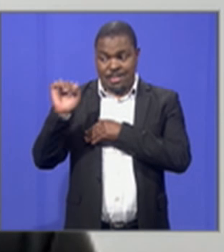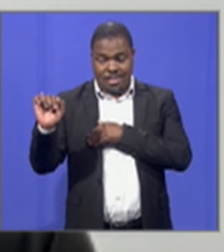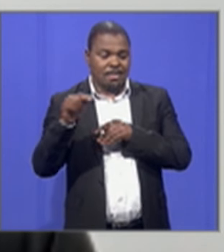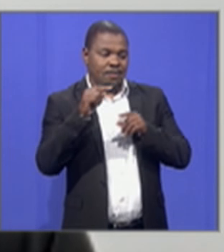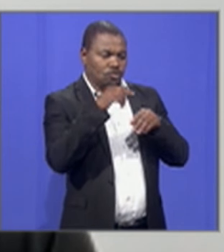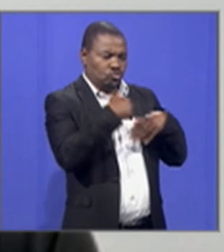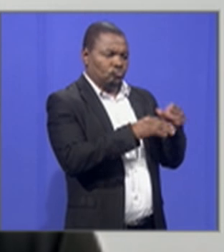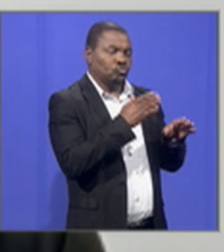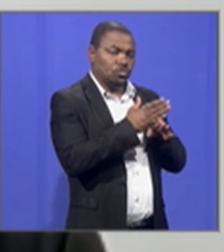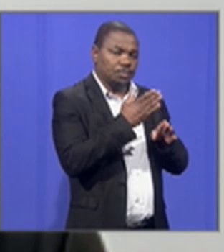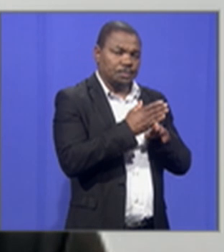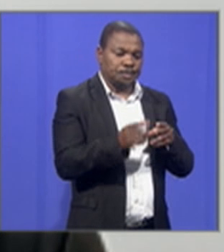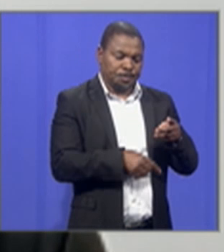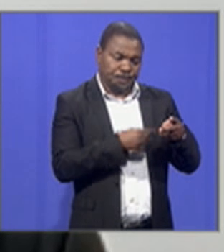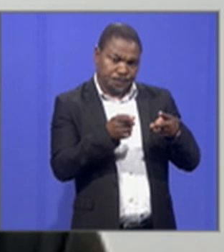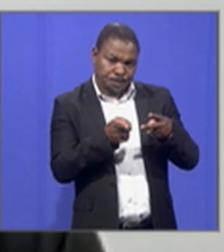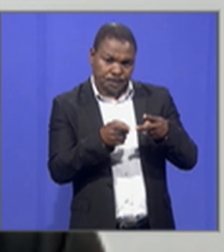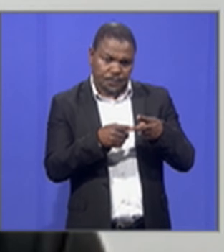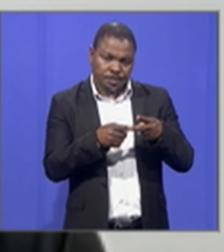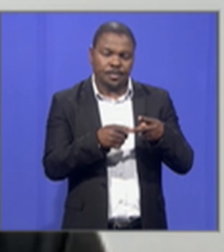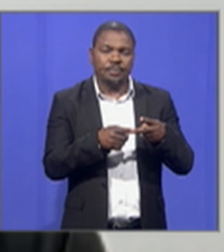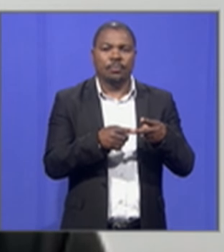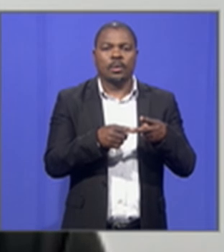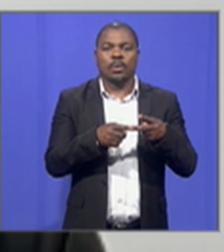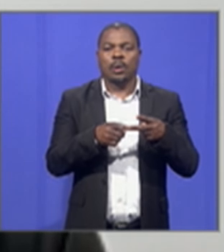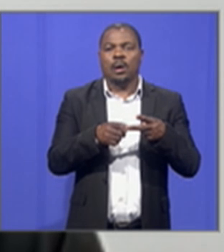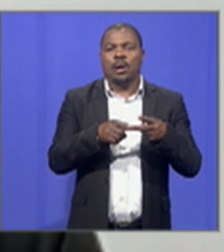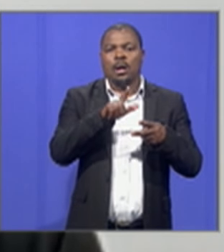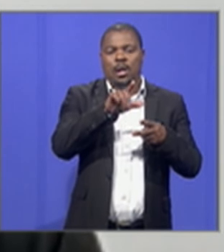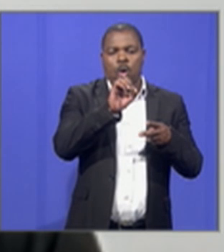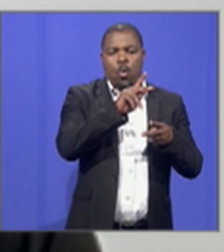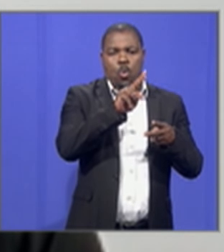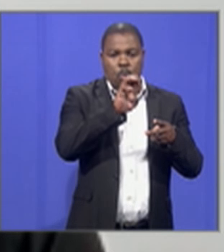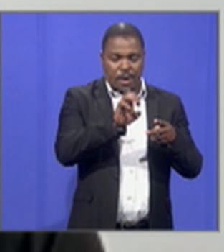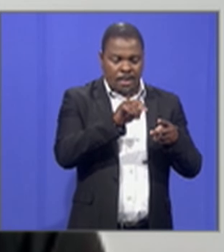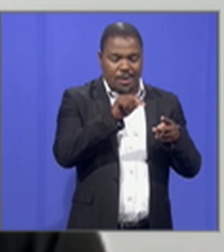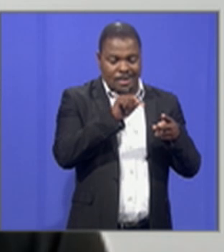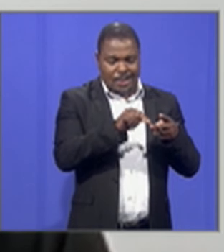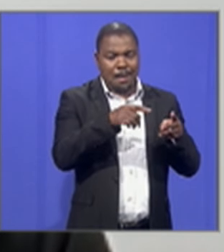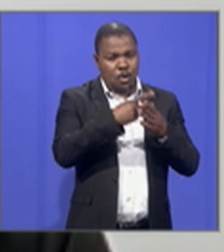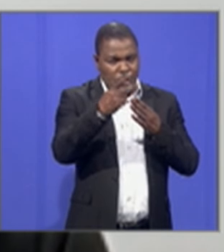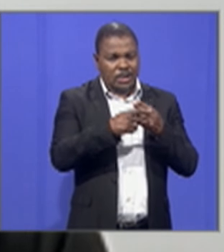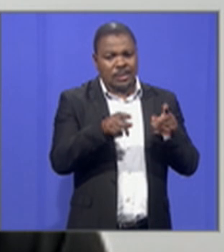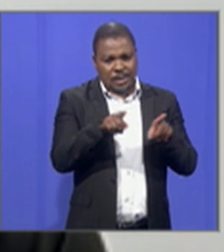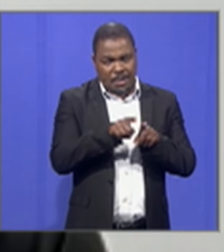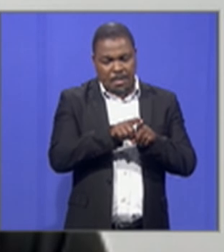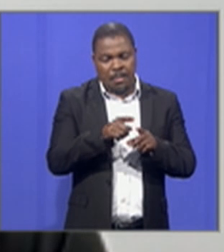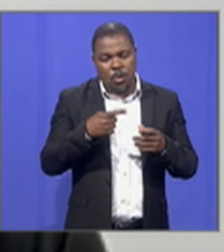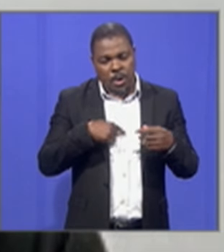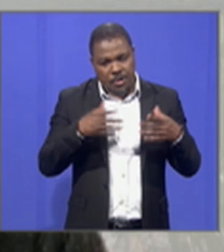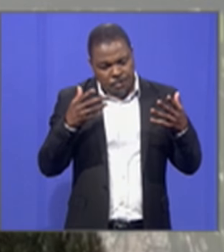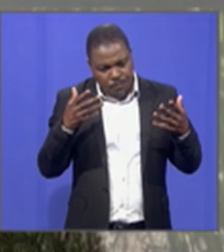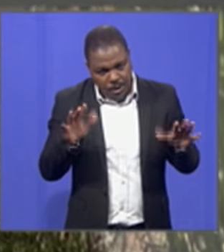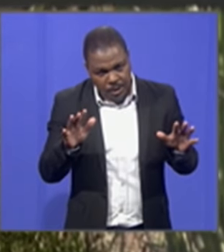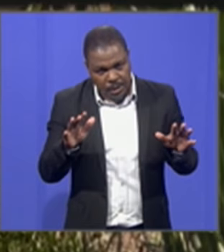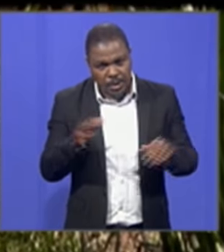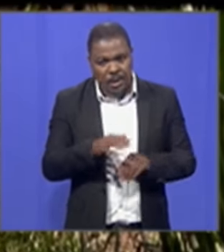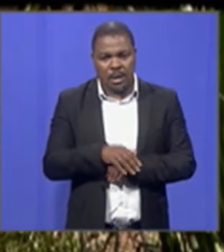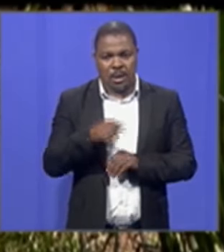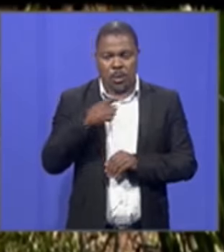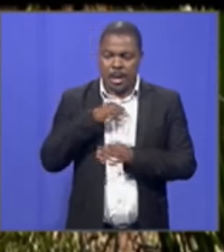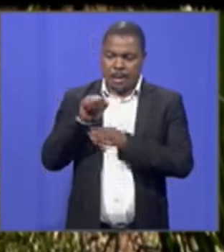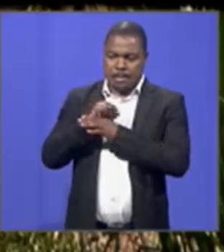ya e bereka. Project ya rena ya Lokwe le yona re gonne mana phaphello